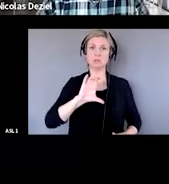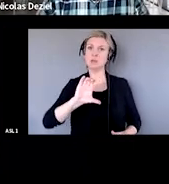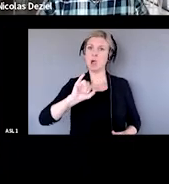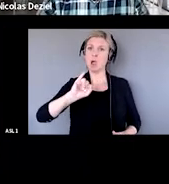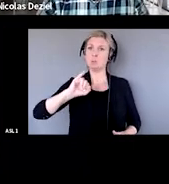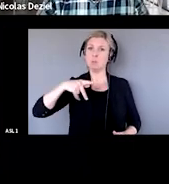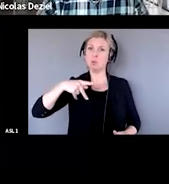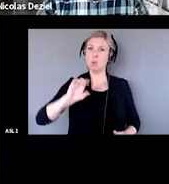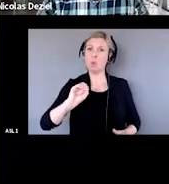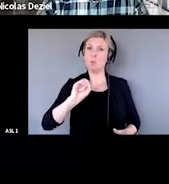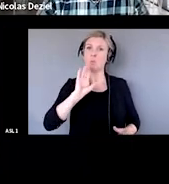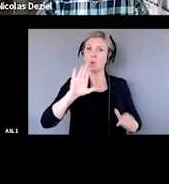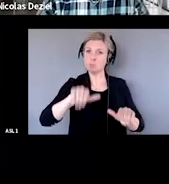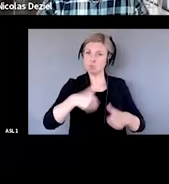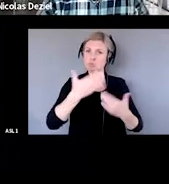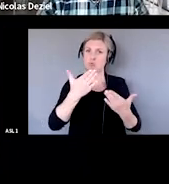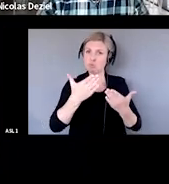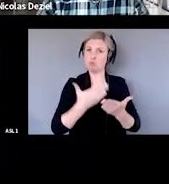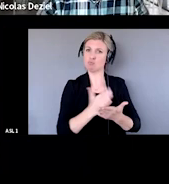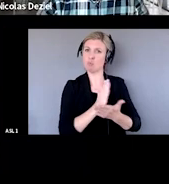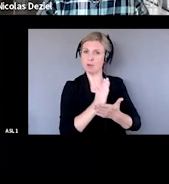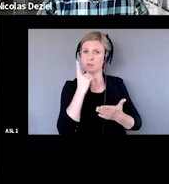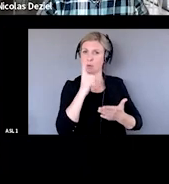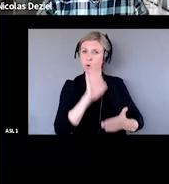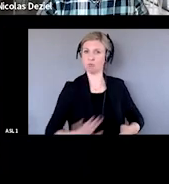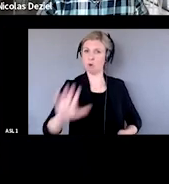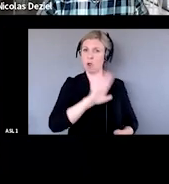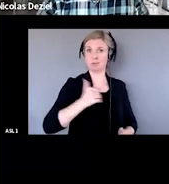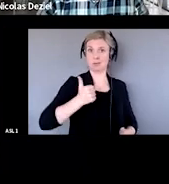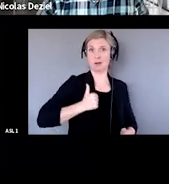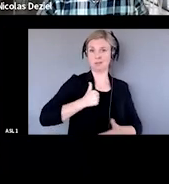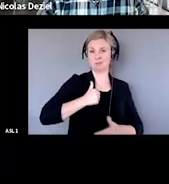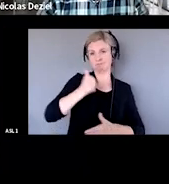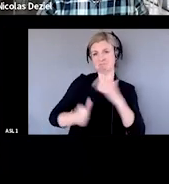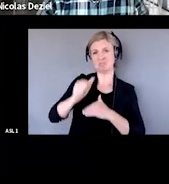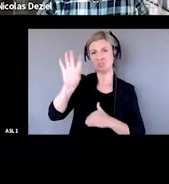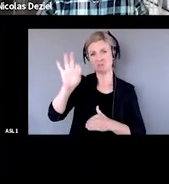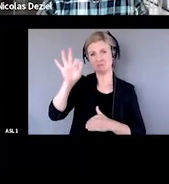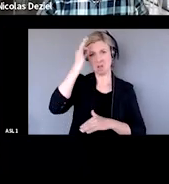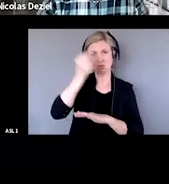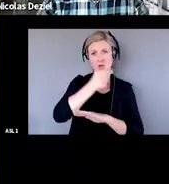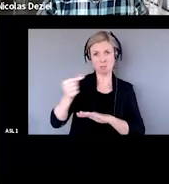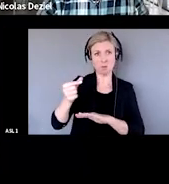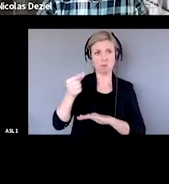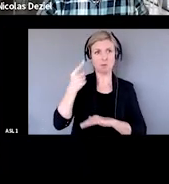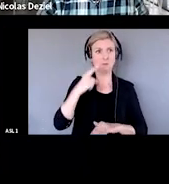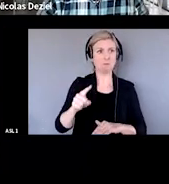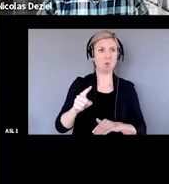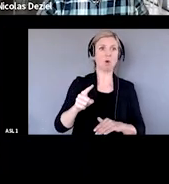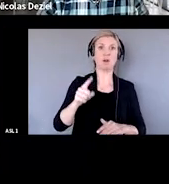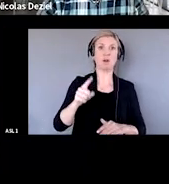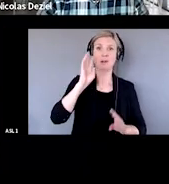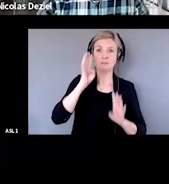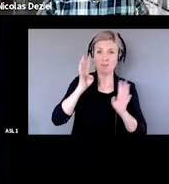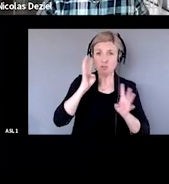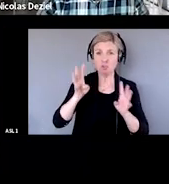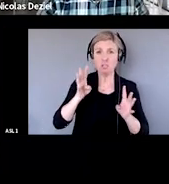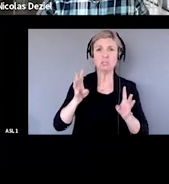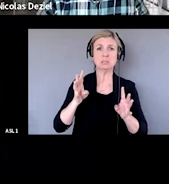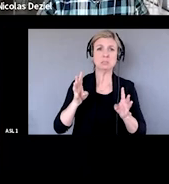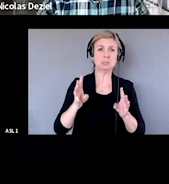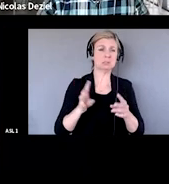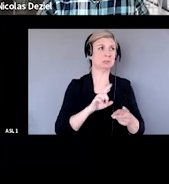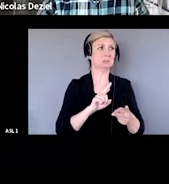Canadians. CIPO is part of the Government Department for Innovation, Science, and Economic Development. So we